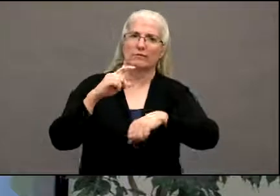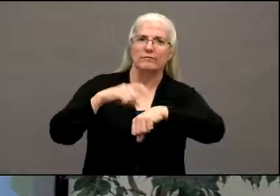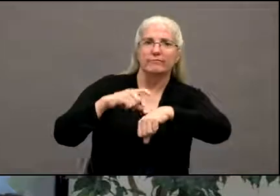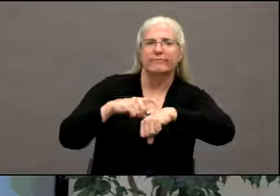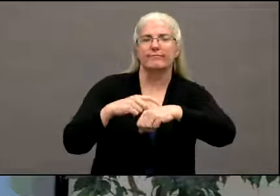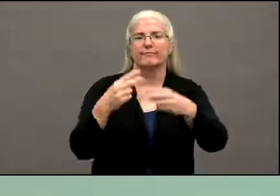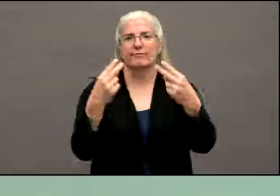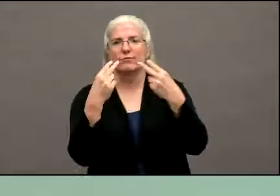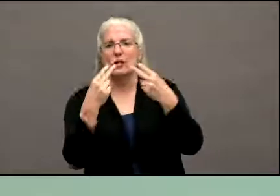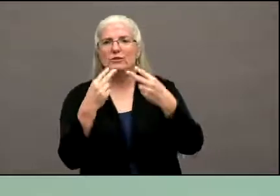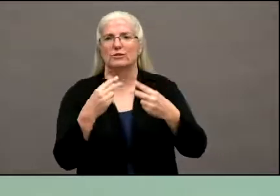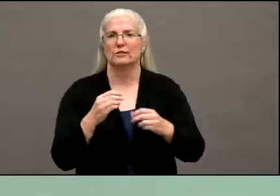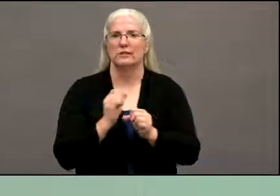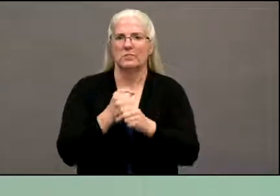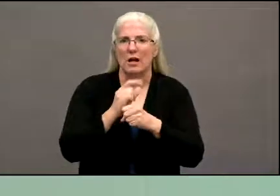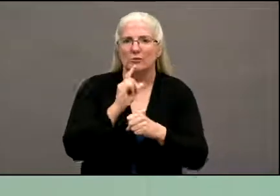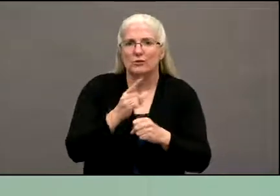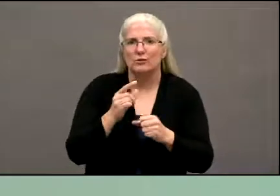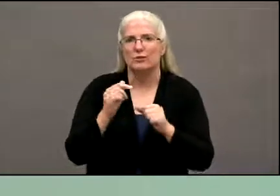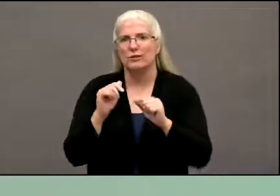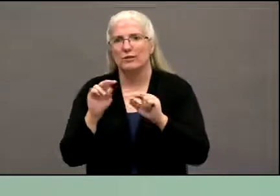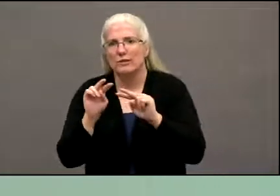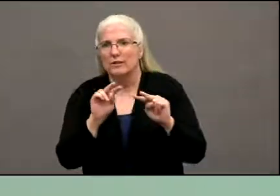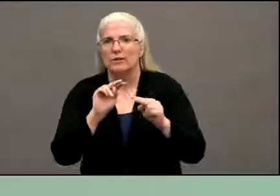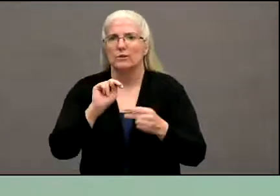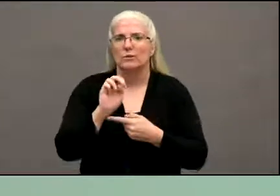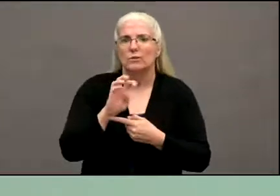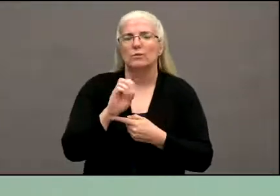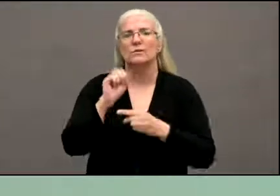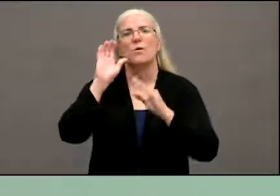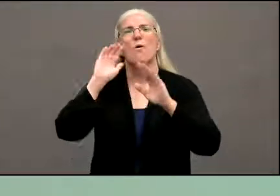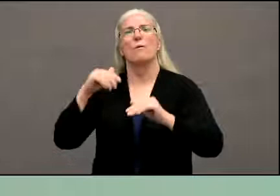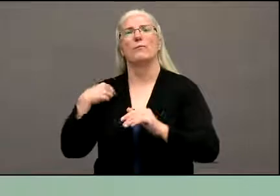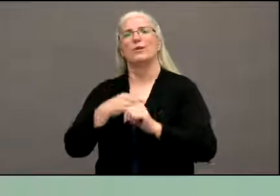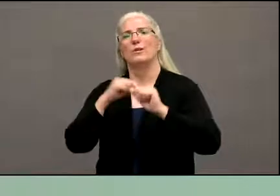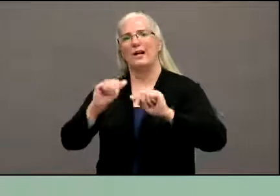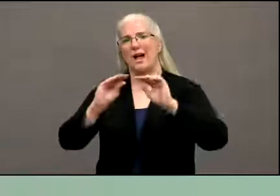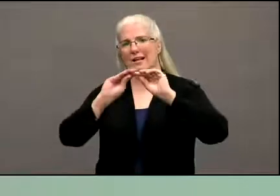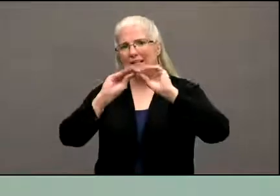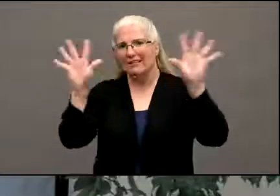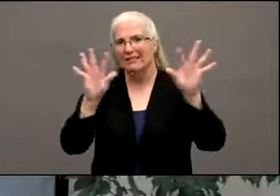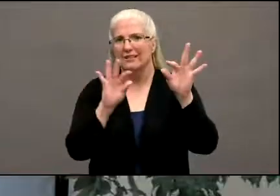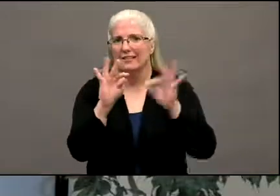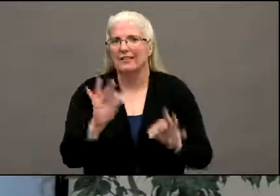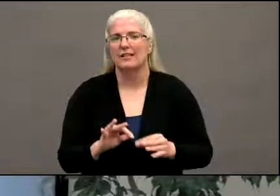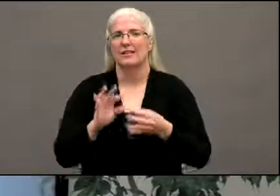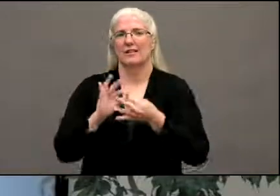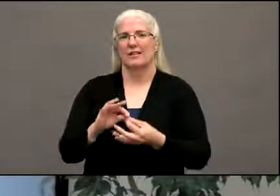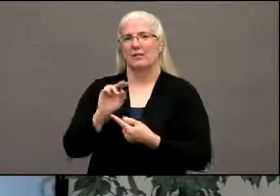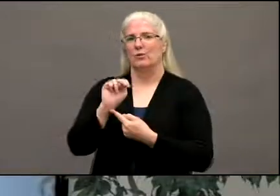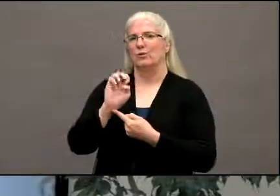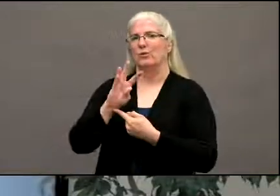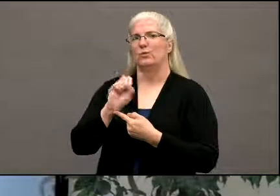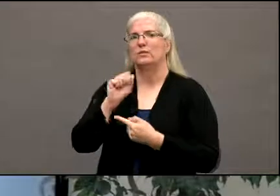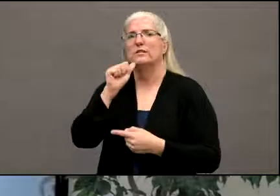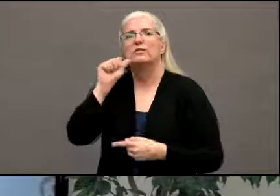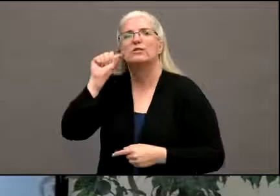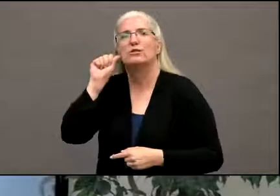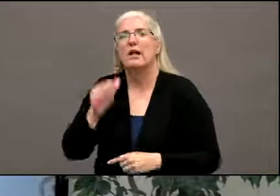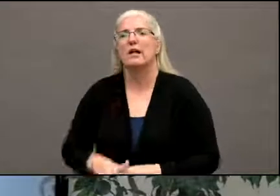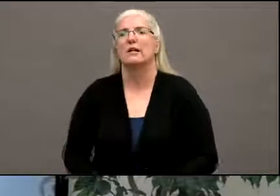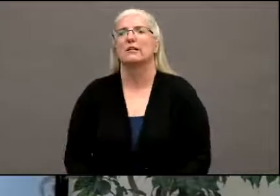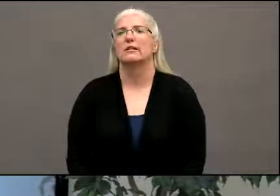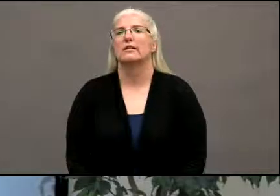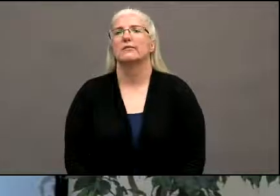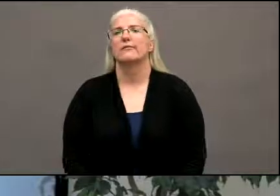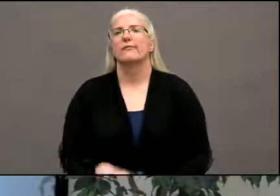useful information and clarity to the news that's already been put out there yesterday. So let's begin with the county had been at